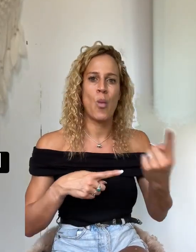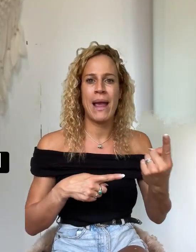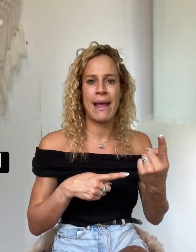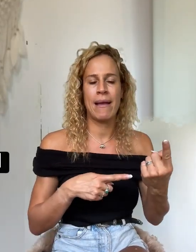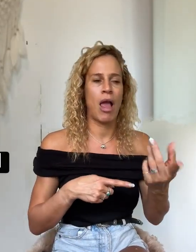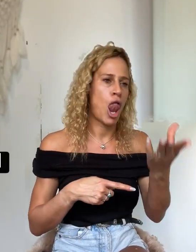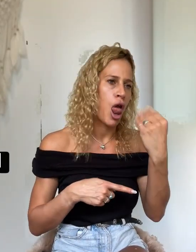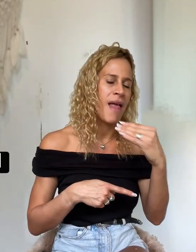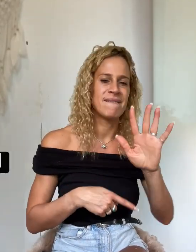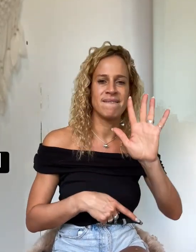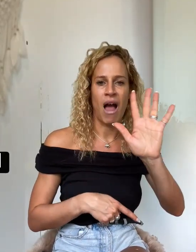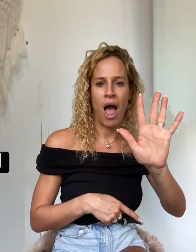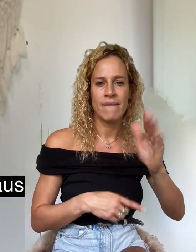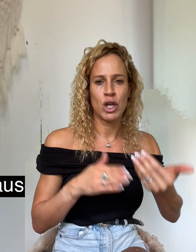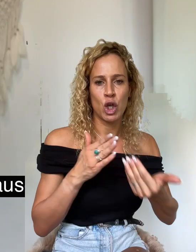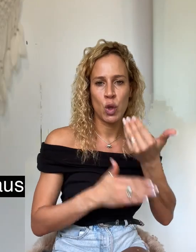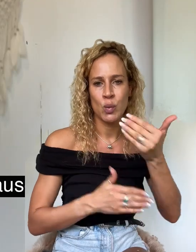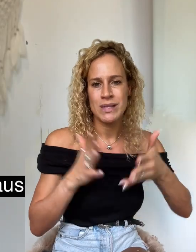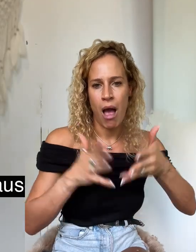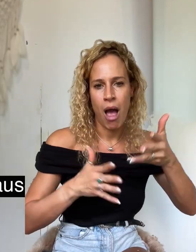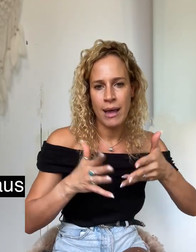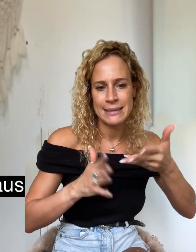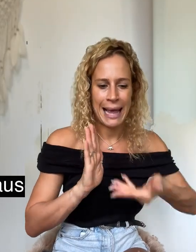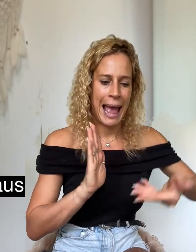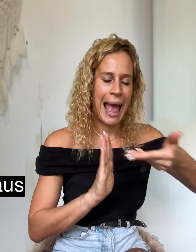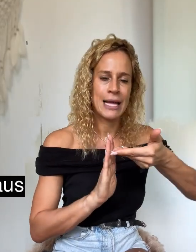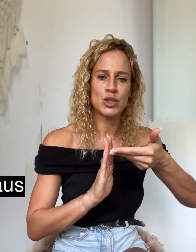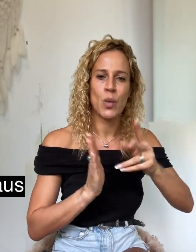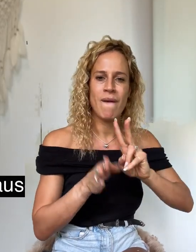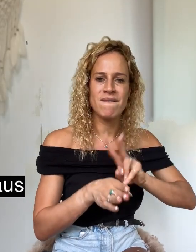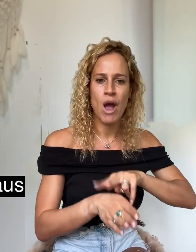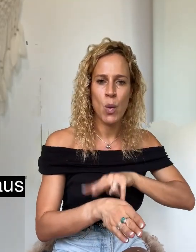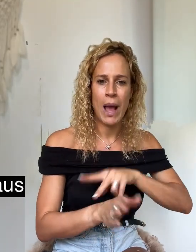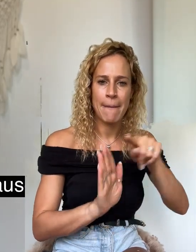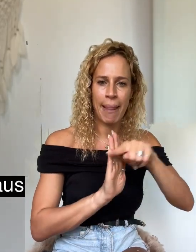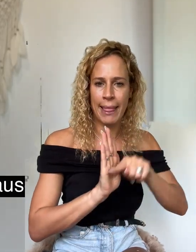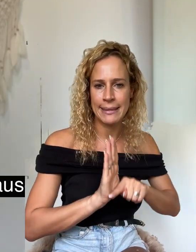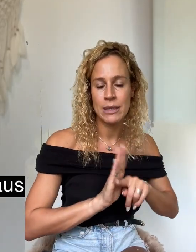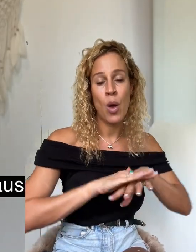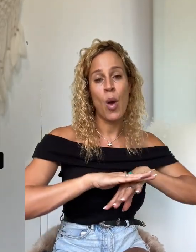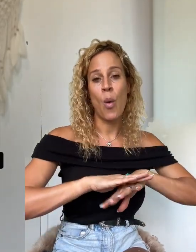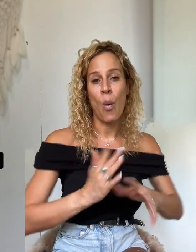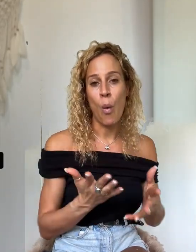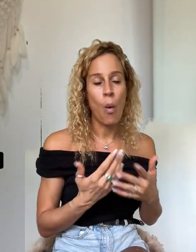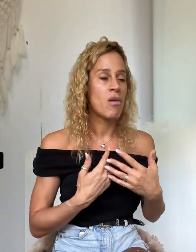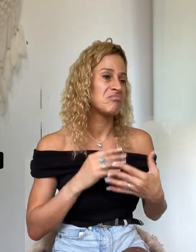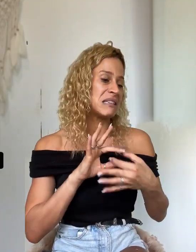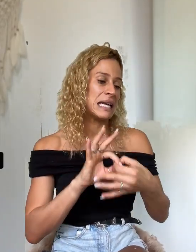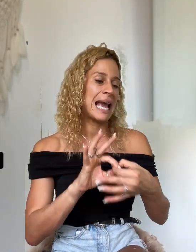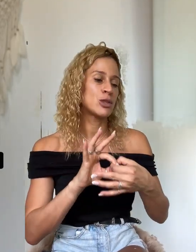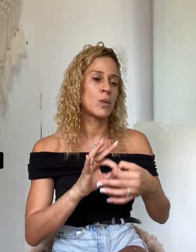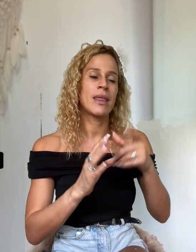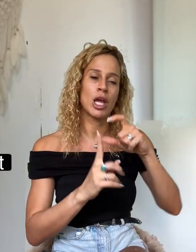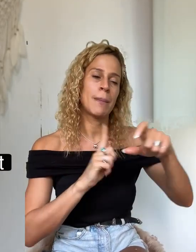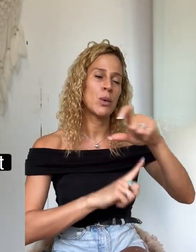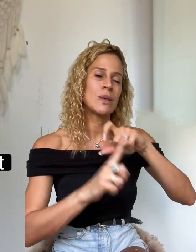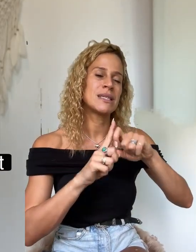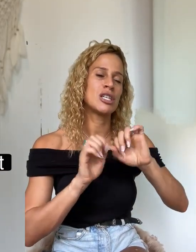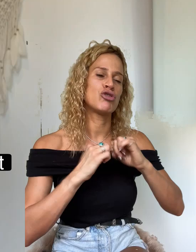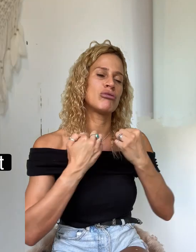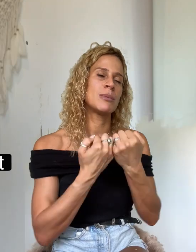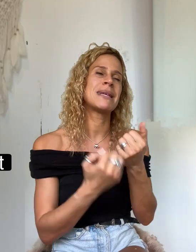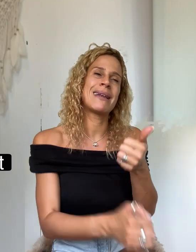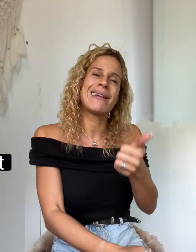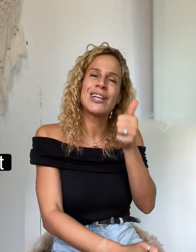signs and add it to your vocabulary list, and then engage with some community groups. Because, and I kind of didn't want to say